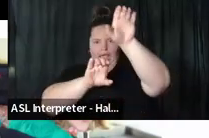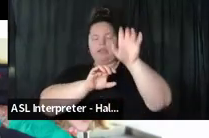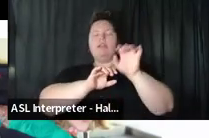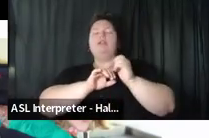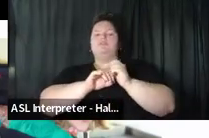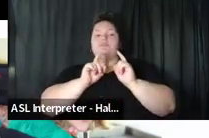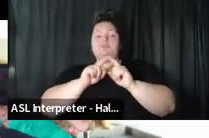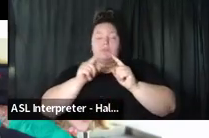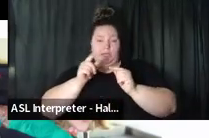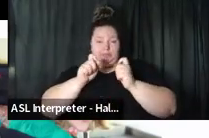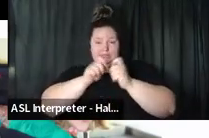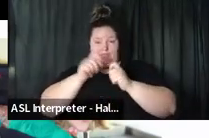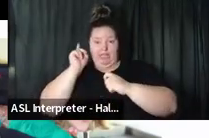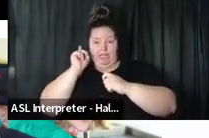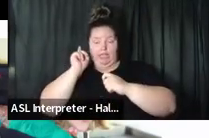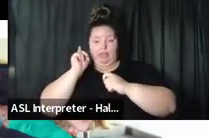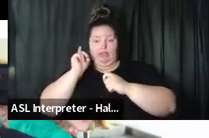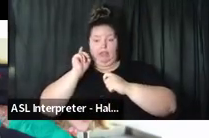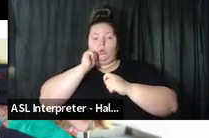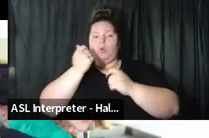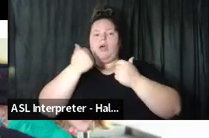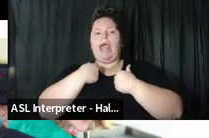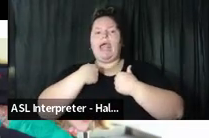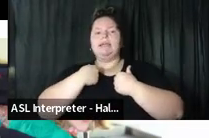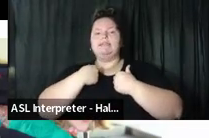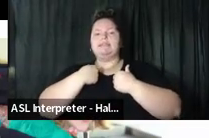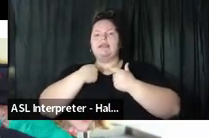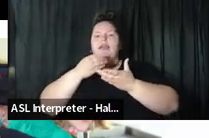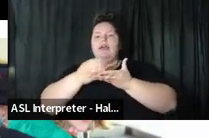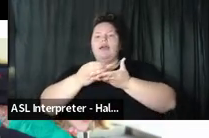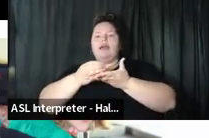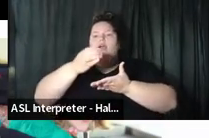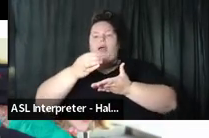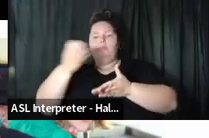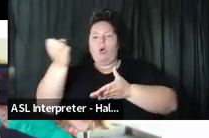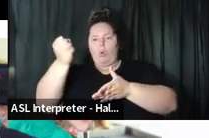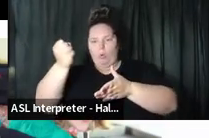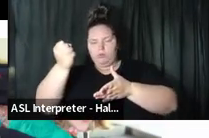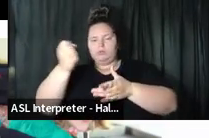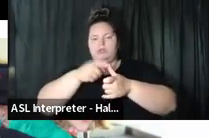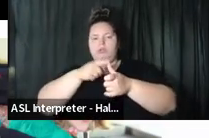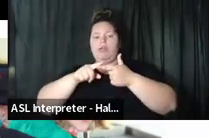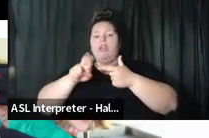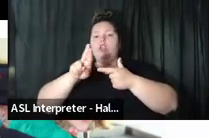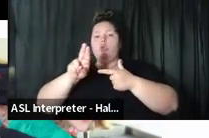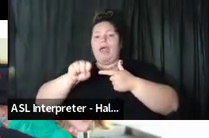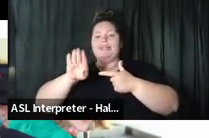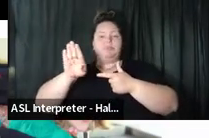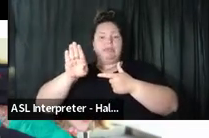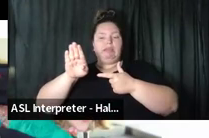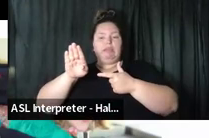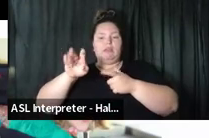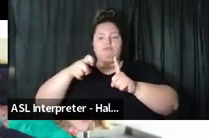got a cup holder, a USB port, and a full phone holder. For